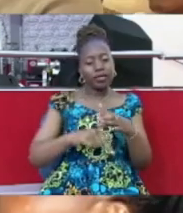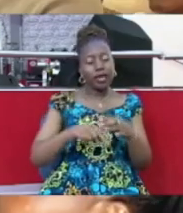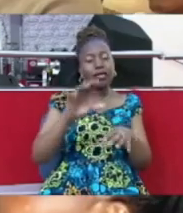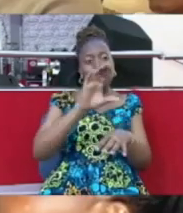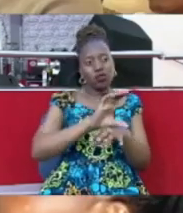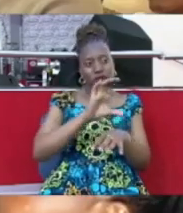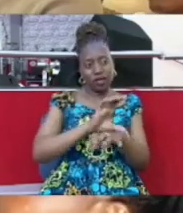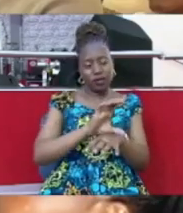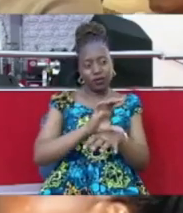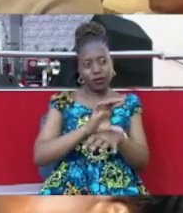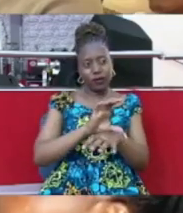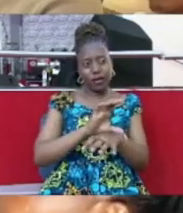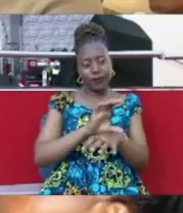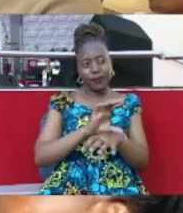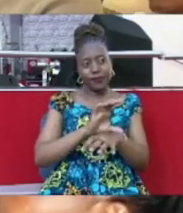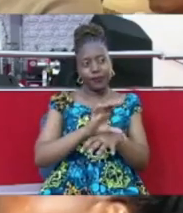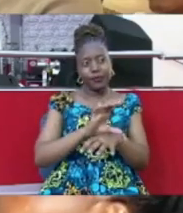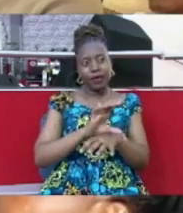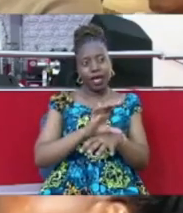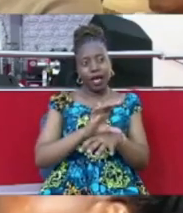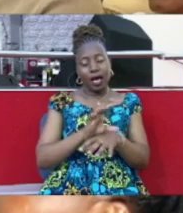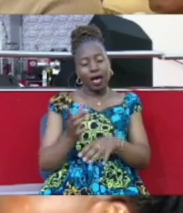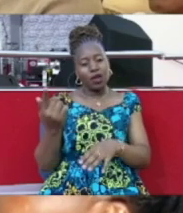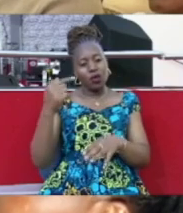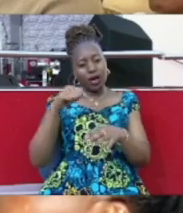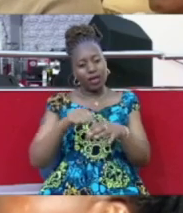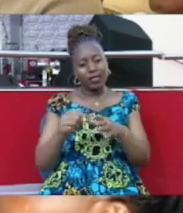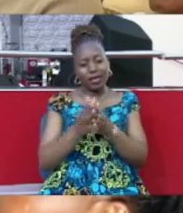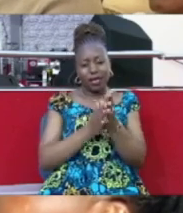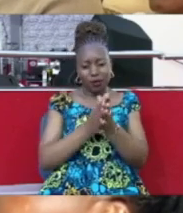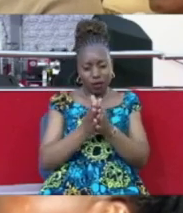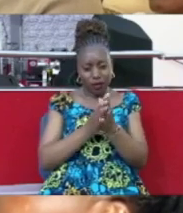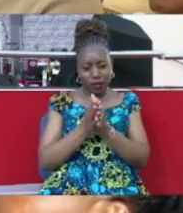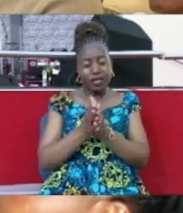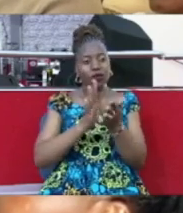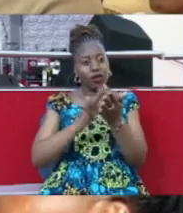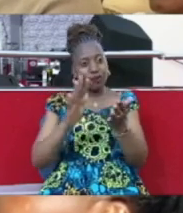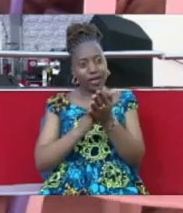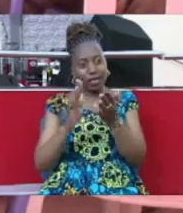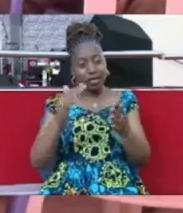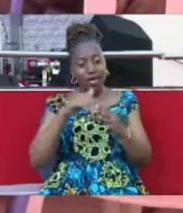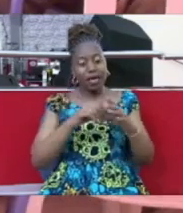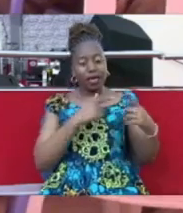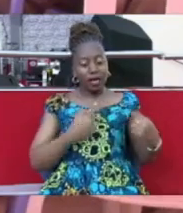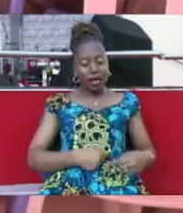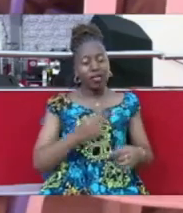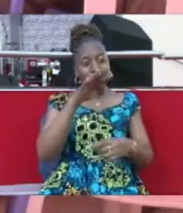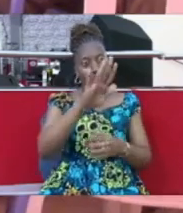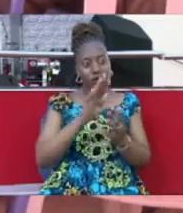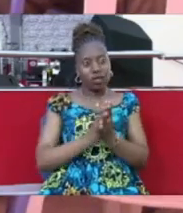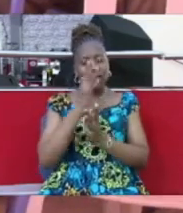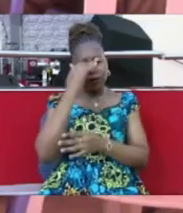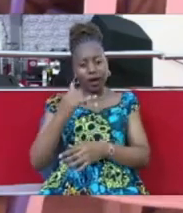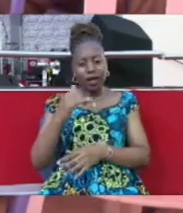Lord. And you're entering bubbling with praise in your heart. Because the